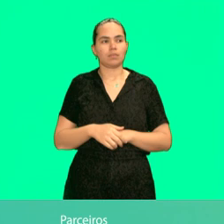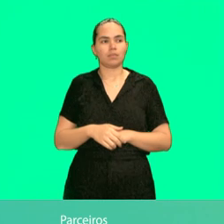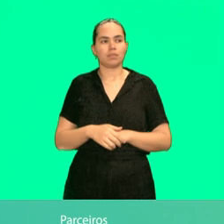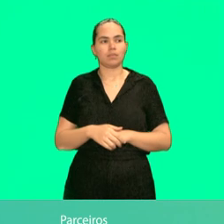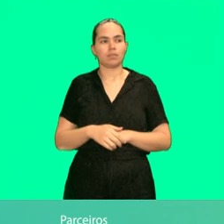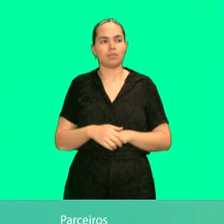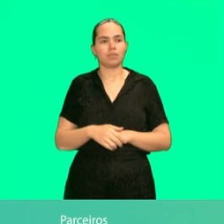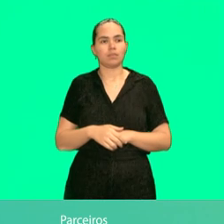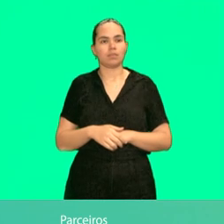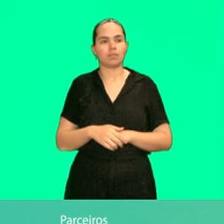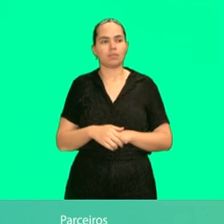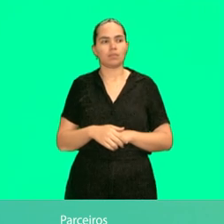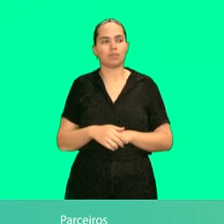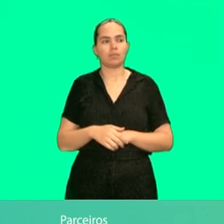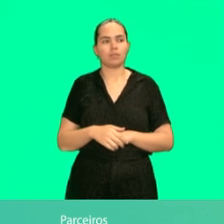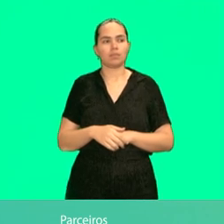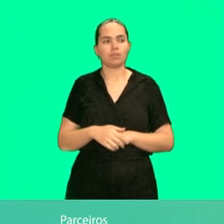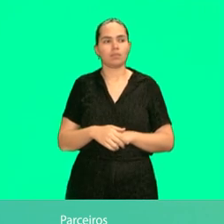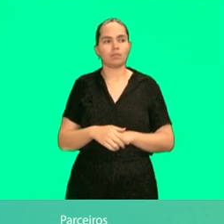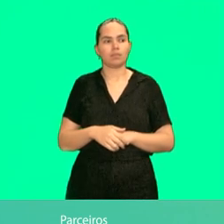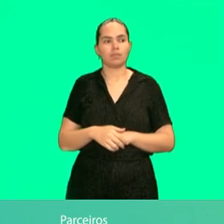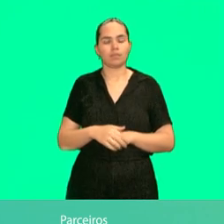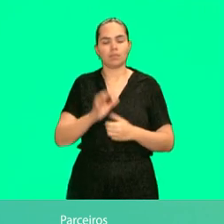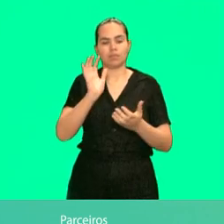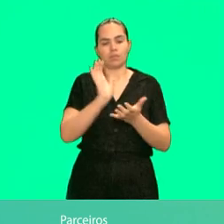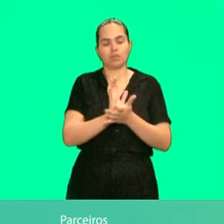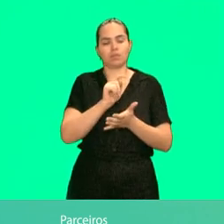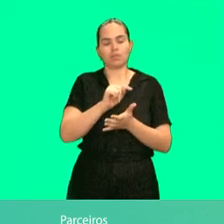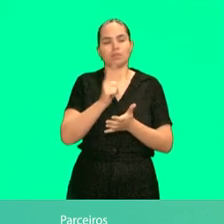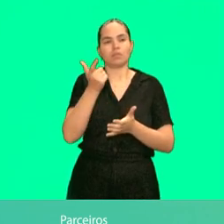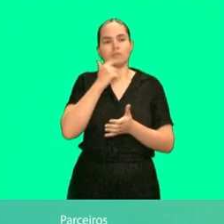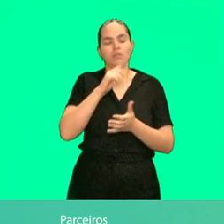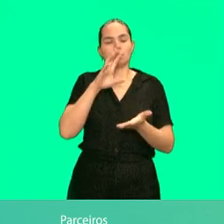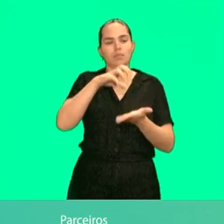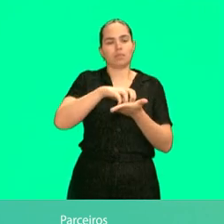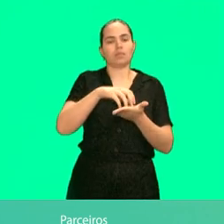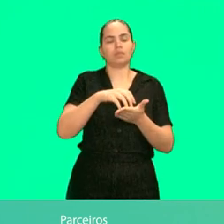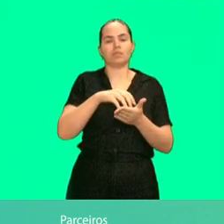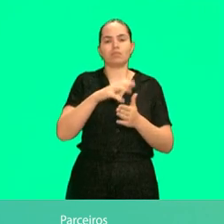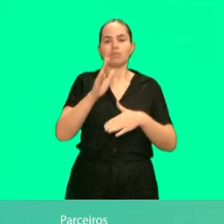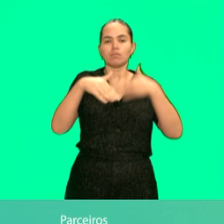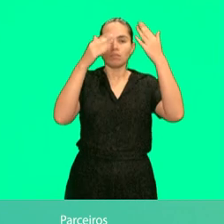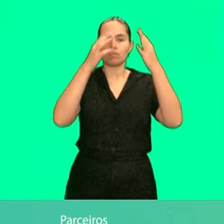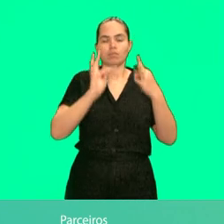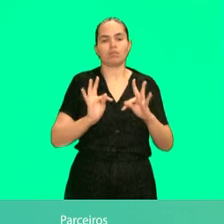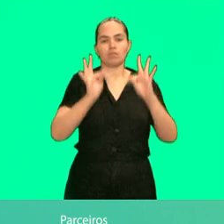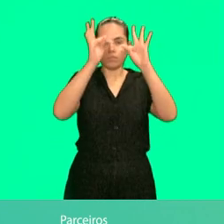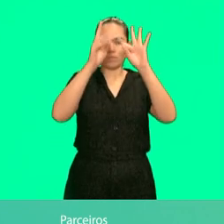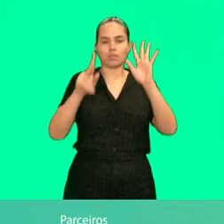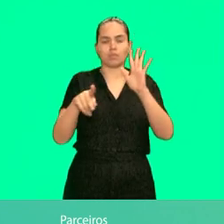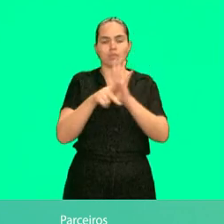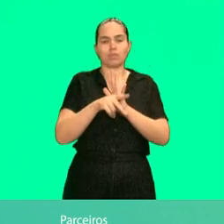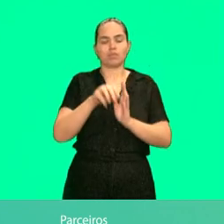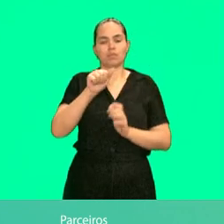fostering knowledge. And FEI is in the biggest technological pole